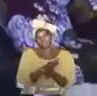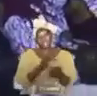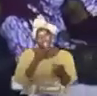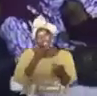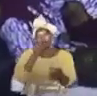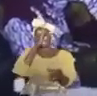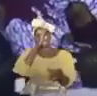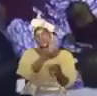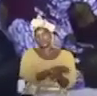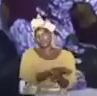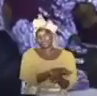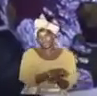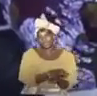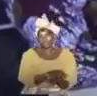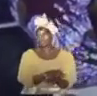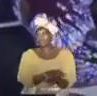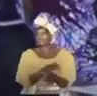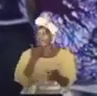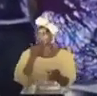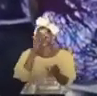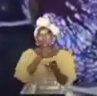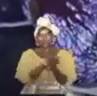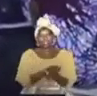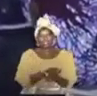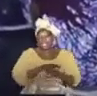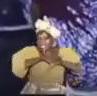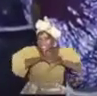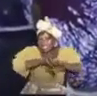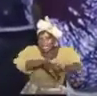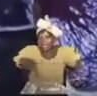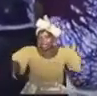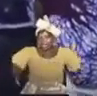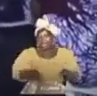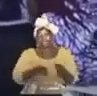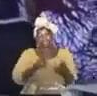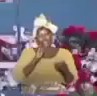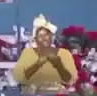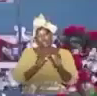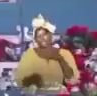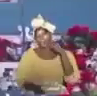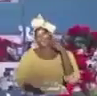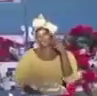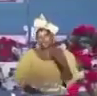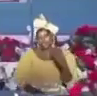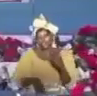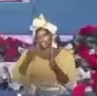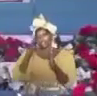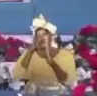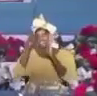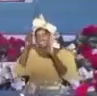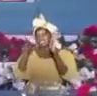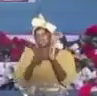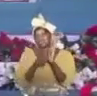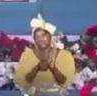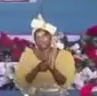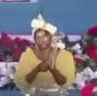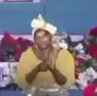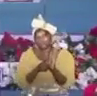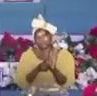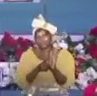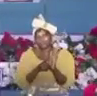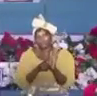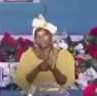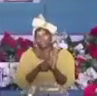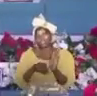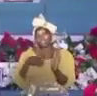commitment to you, scattered from Genesis to Revelation, promises. Number two, principles, the modus operandi